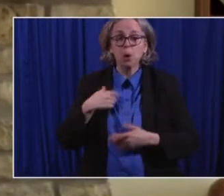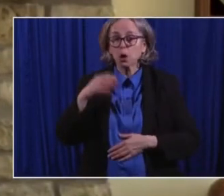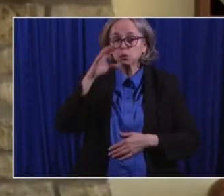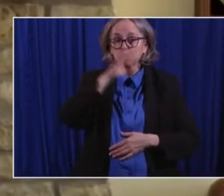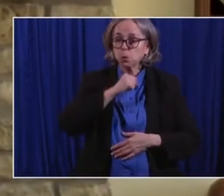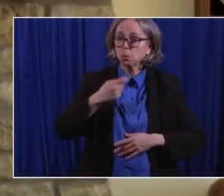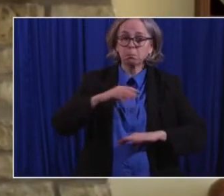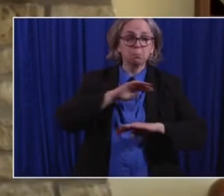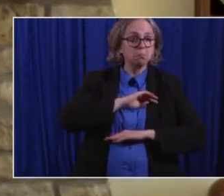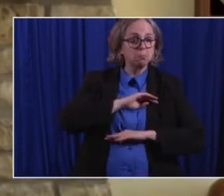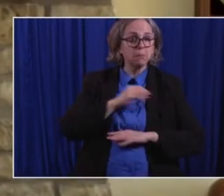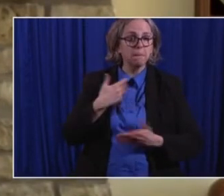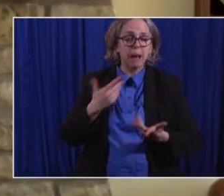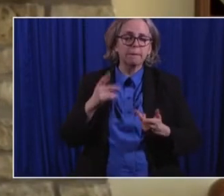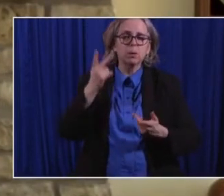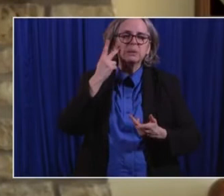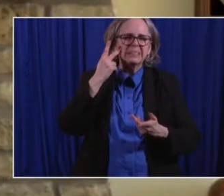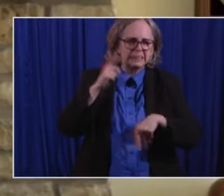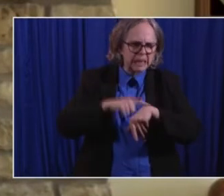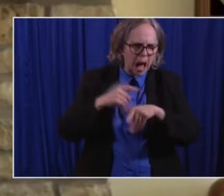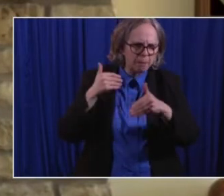summer.